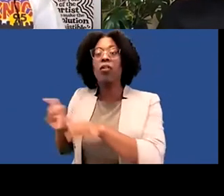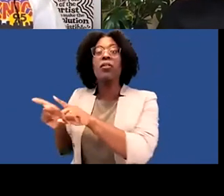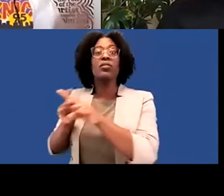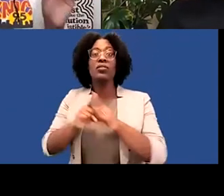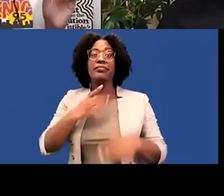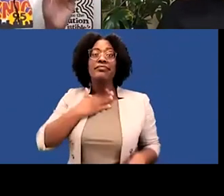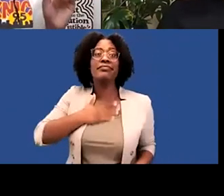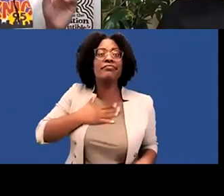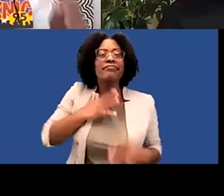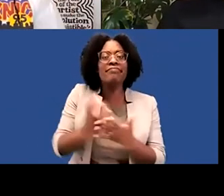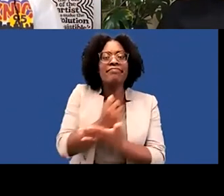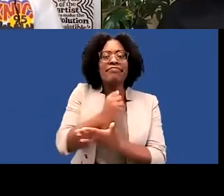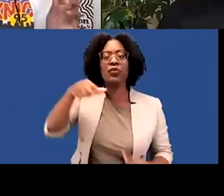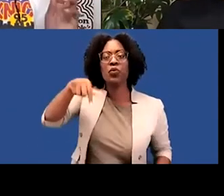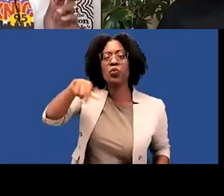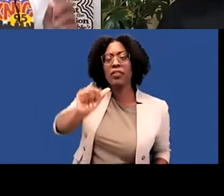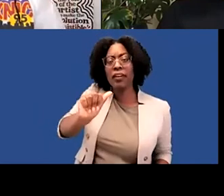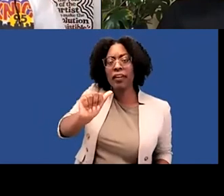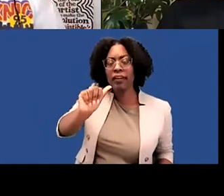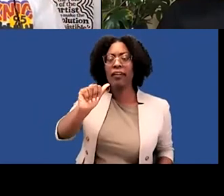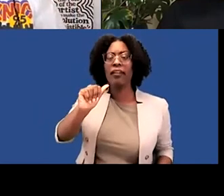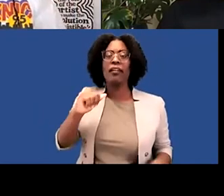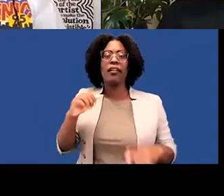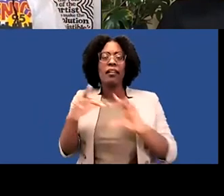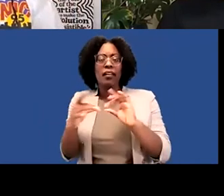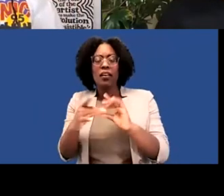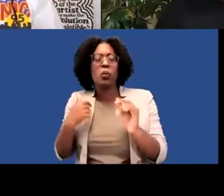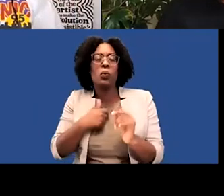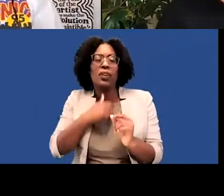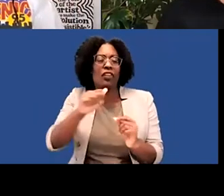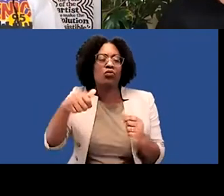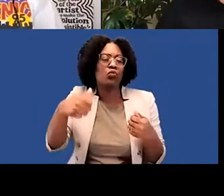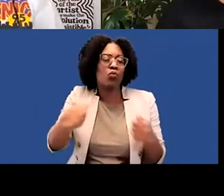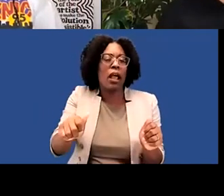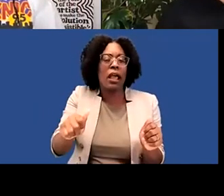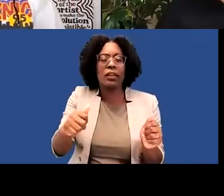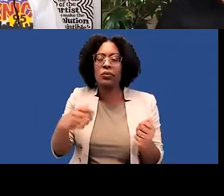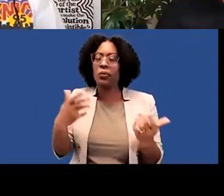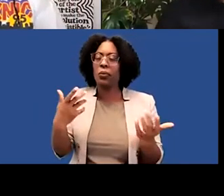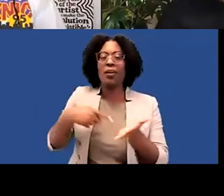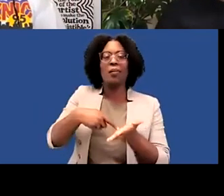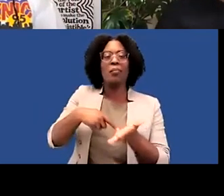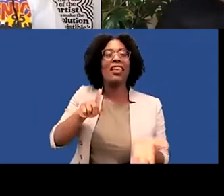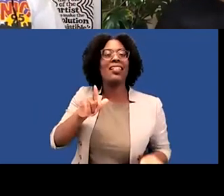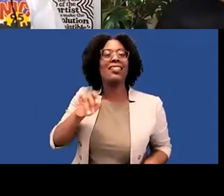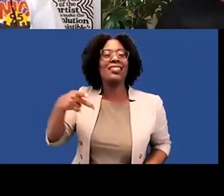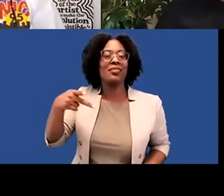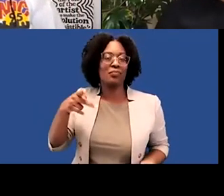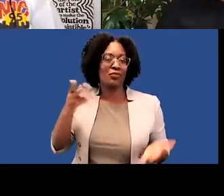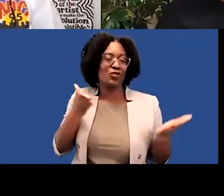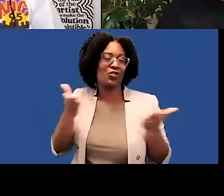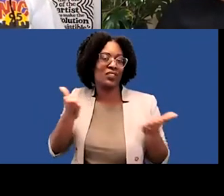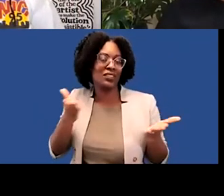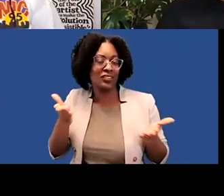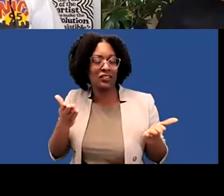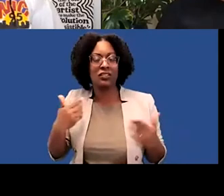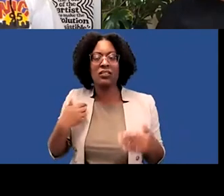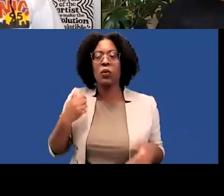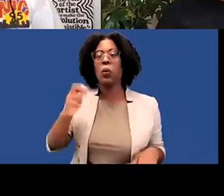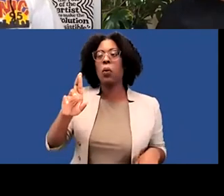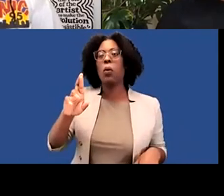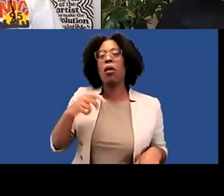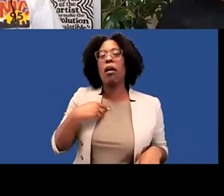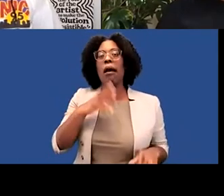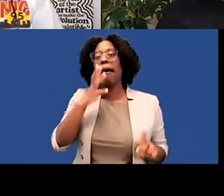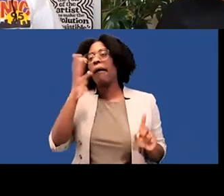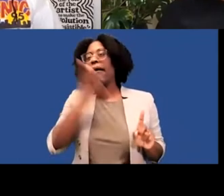not trying to pay lip service or have anyone flummoxed. We are doing the best we can with what we have. So I think one of the